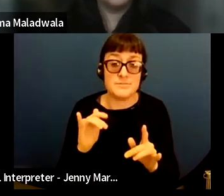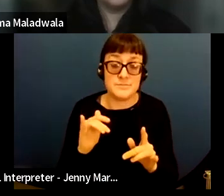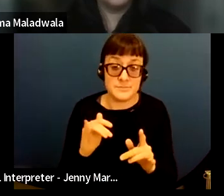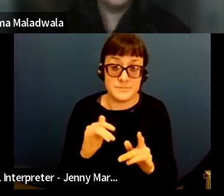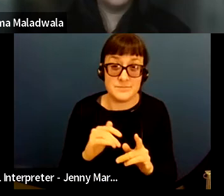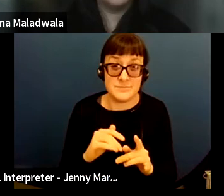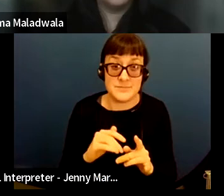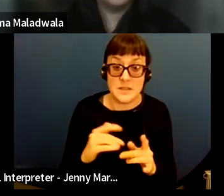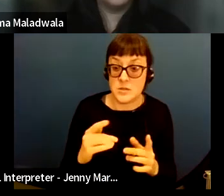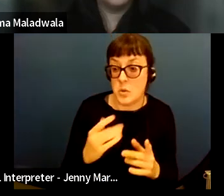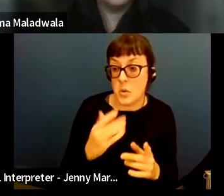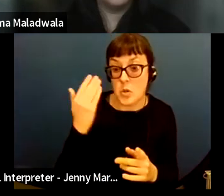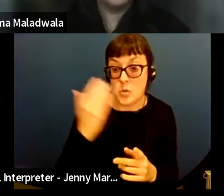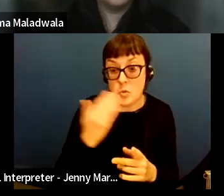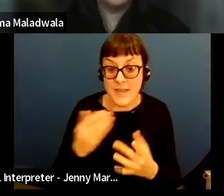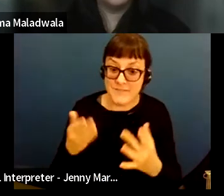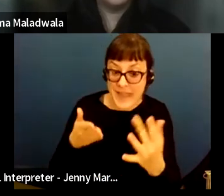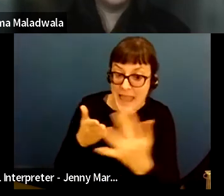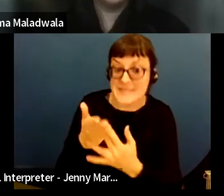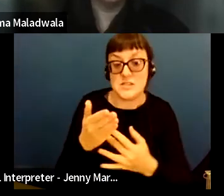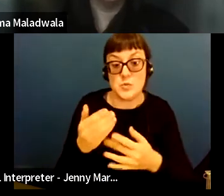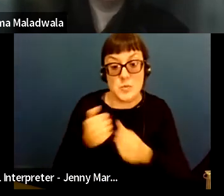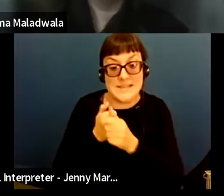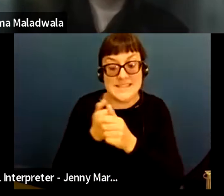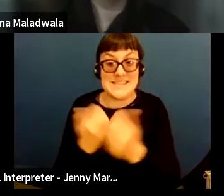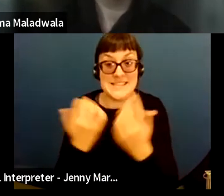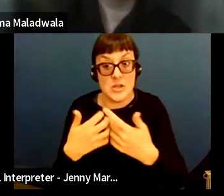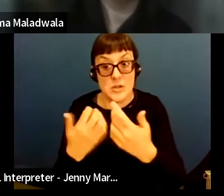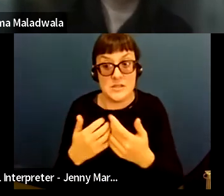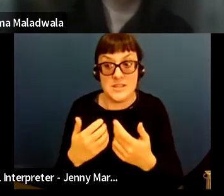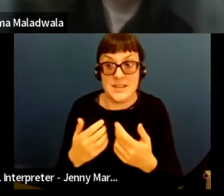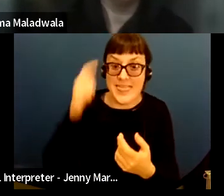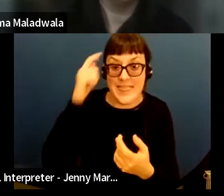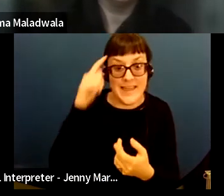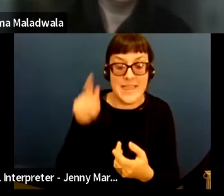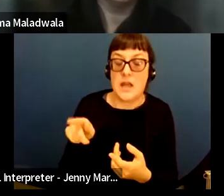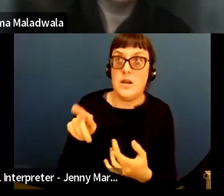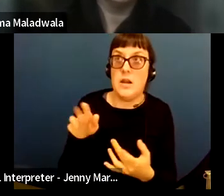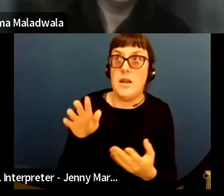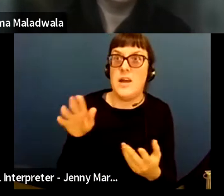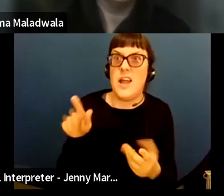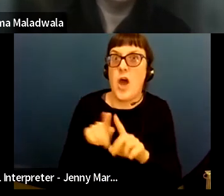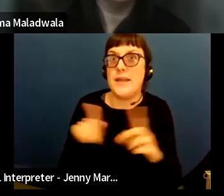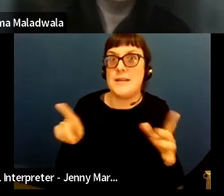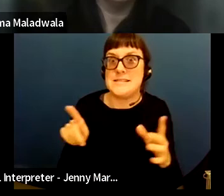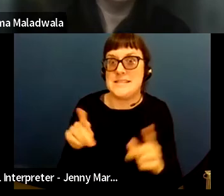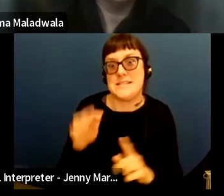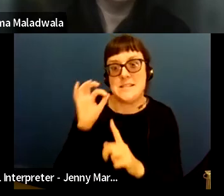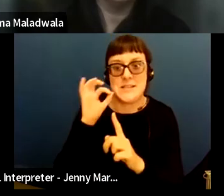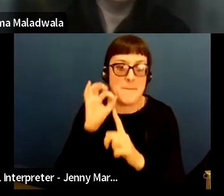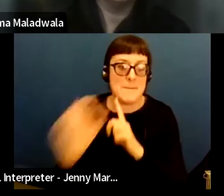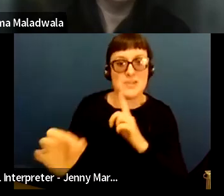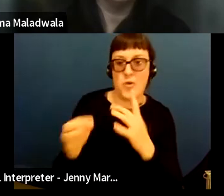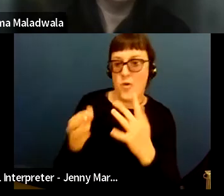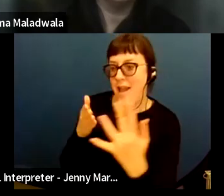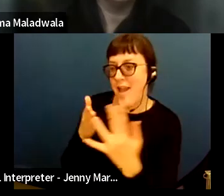learning providers getting access to assistive technology as if it were a sort of a special intervention, and then we're going to